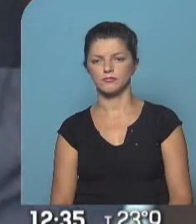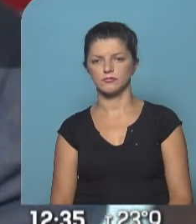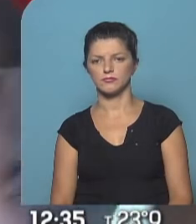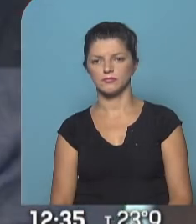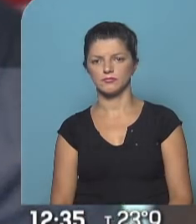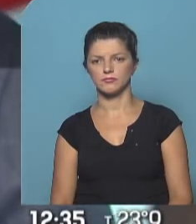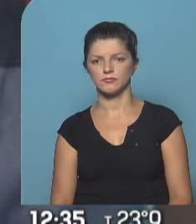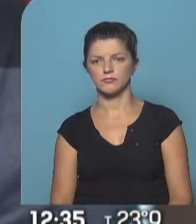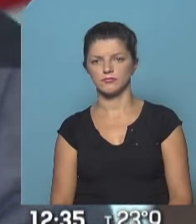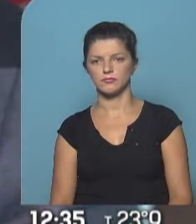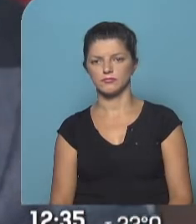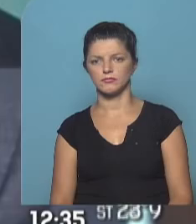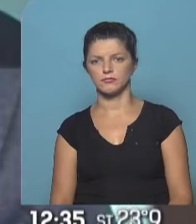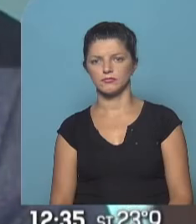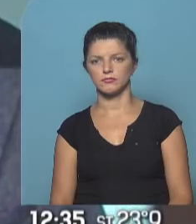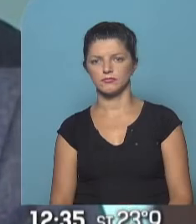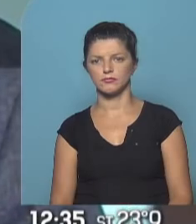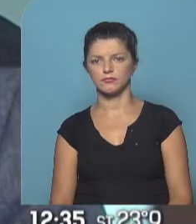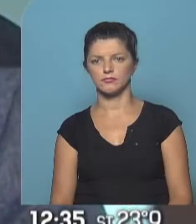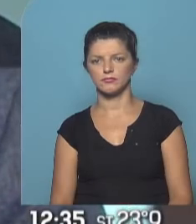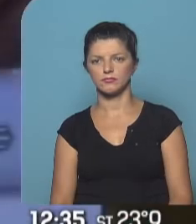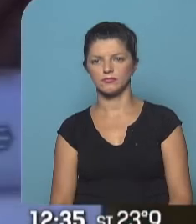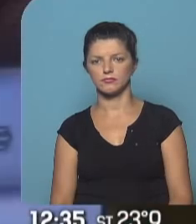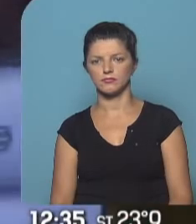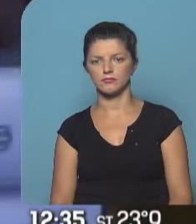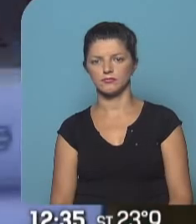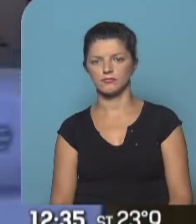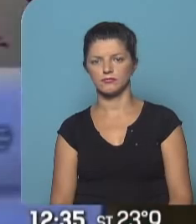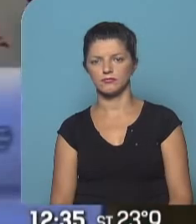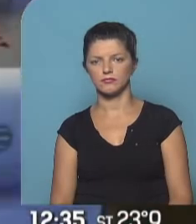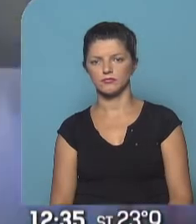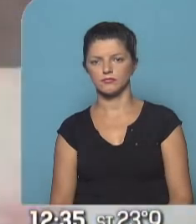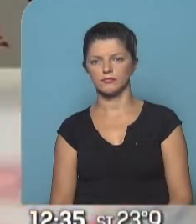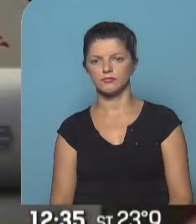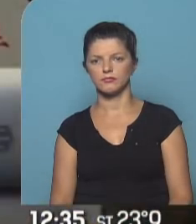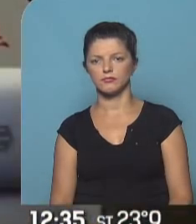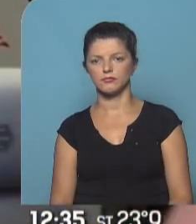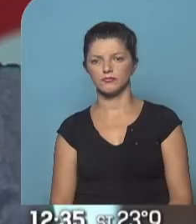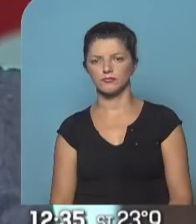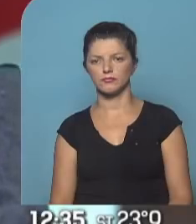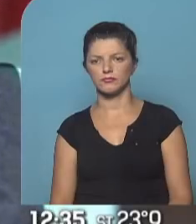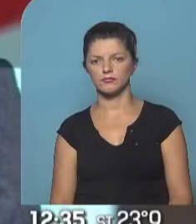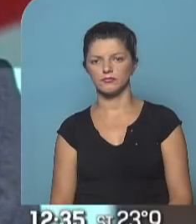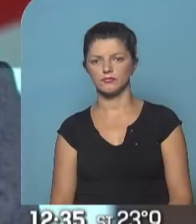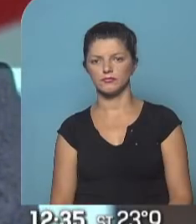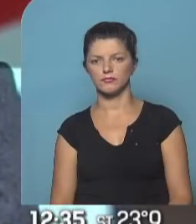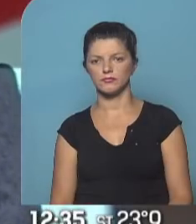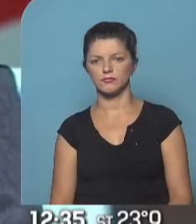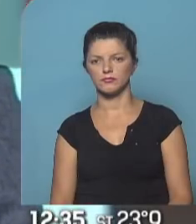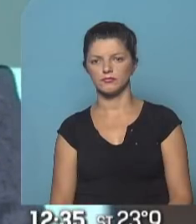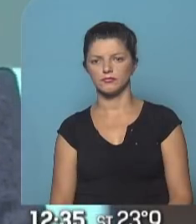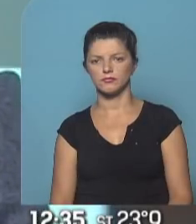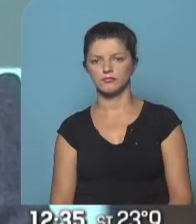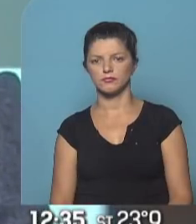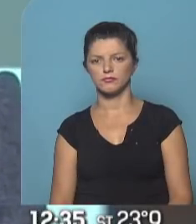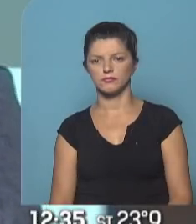pinball, just shooting off the side. So let me say very forthrightly, this book is not about Steve Bannon.